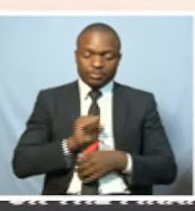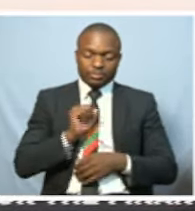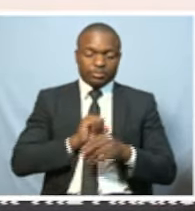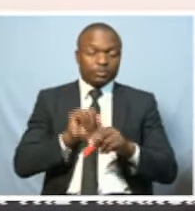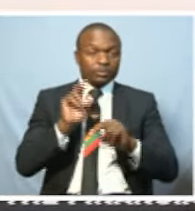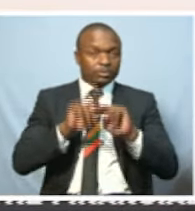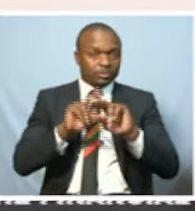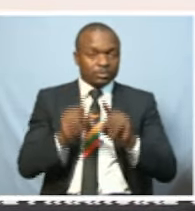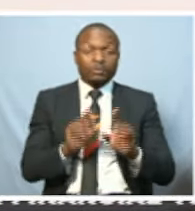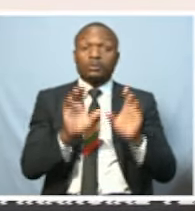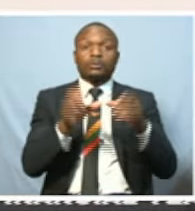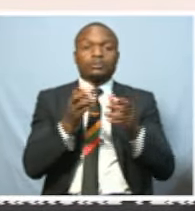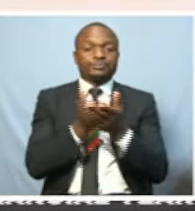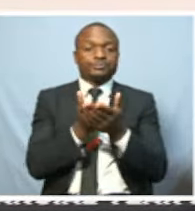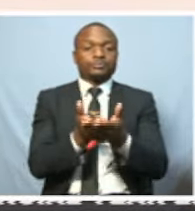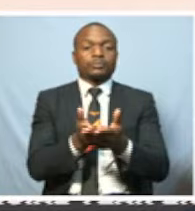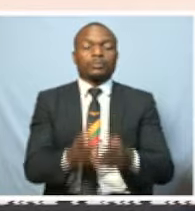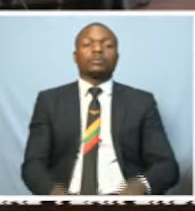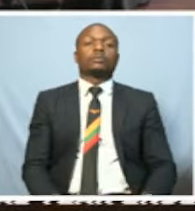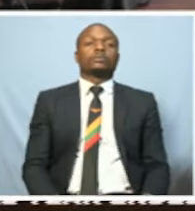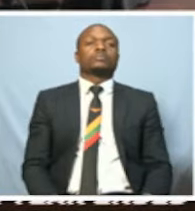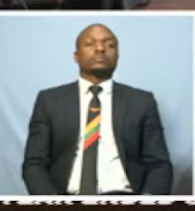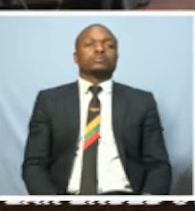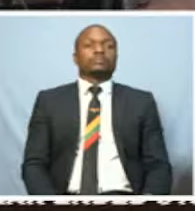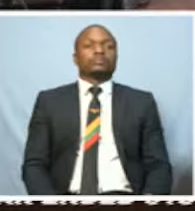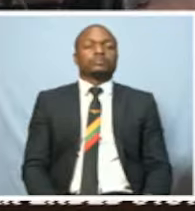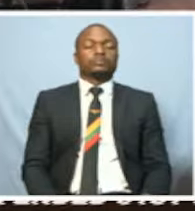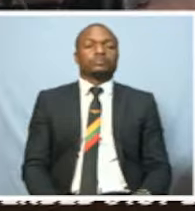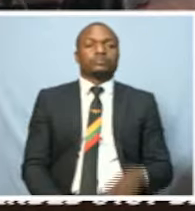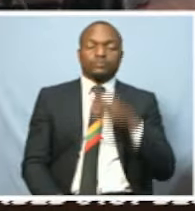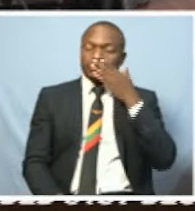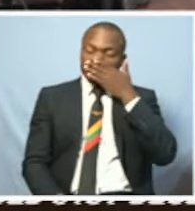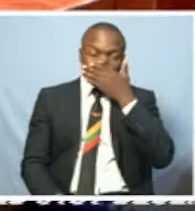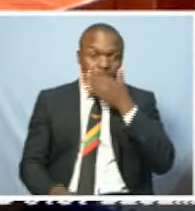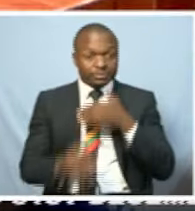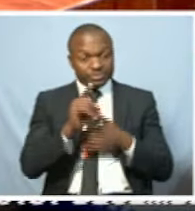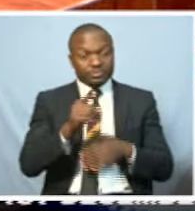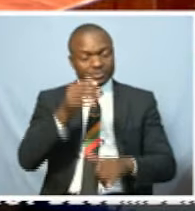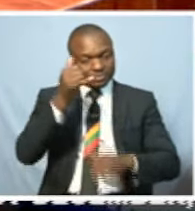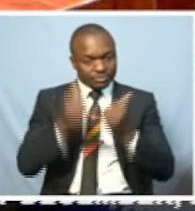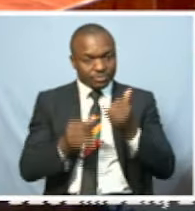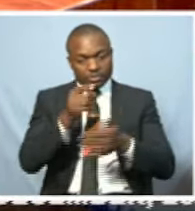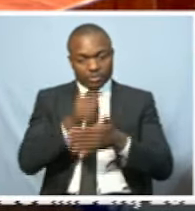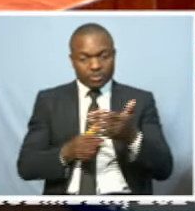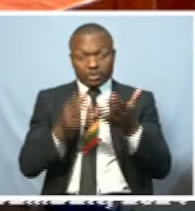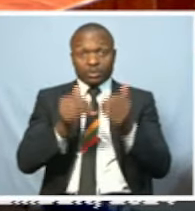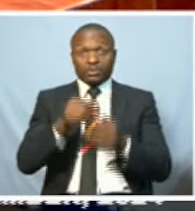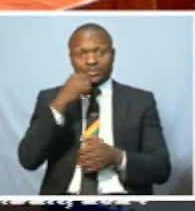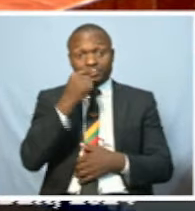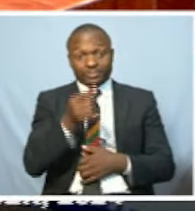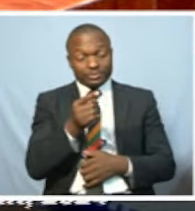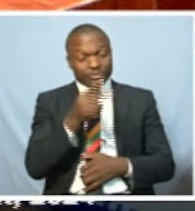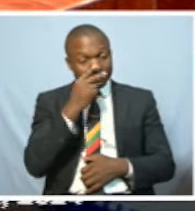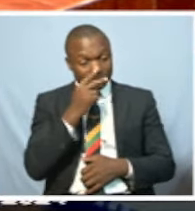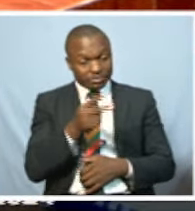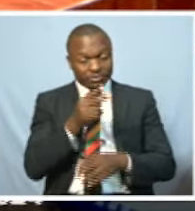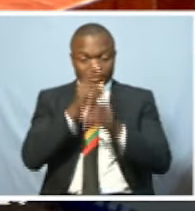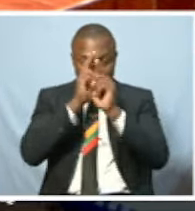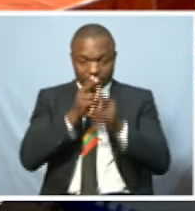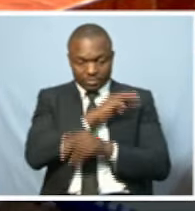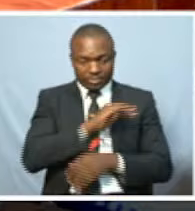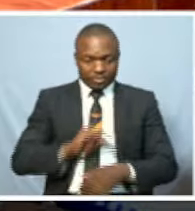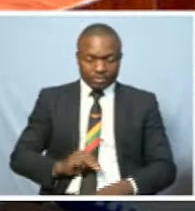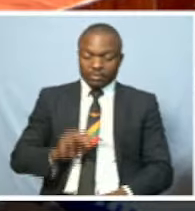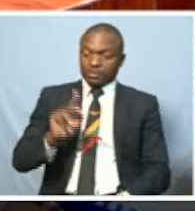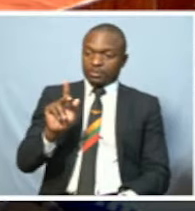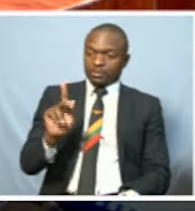committee. That is our submission. I'm glad you've summarized what I wanted to say. You see, the honorable member of